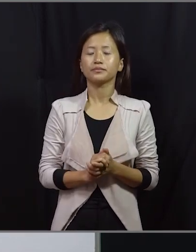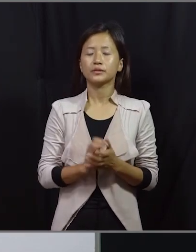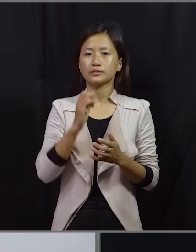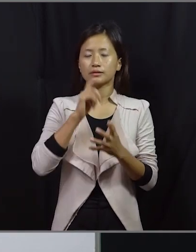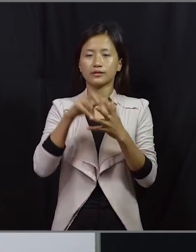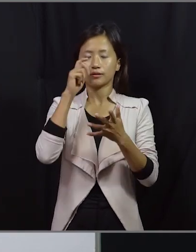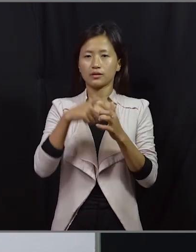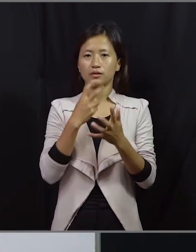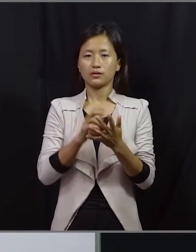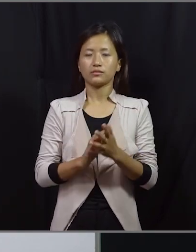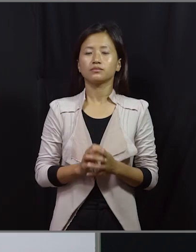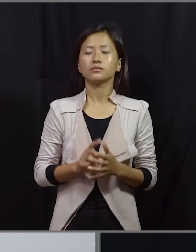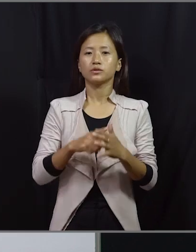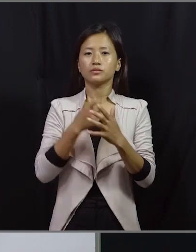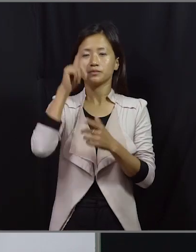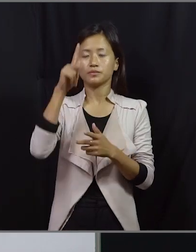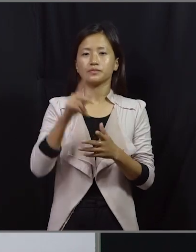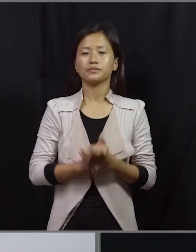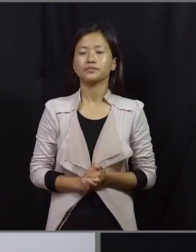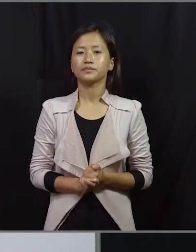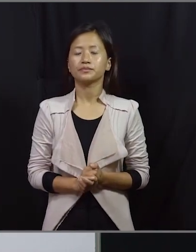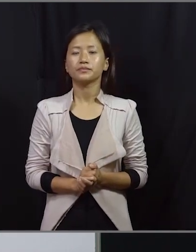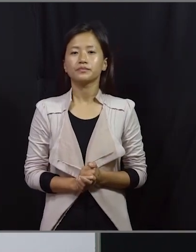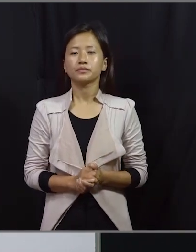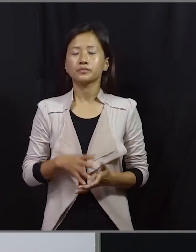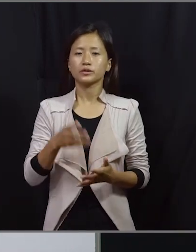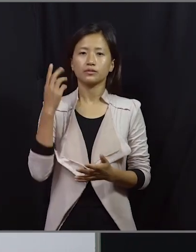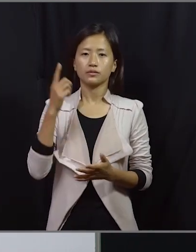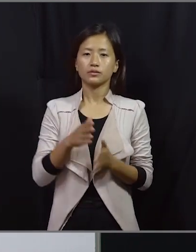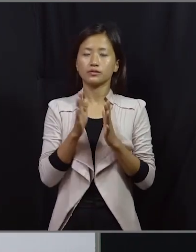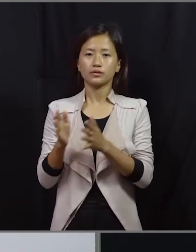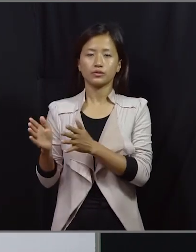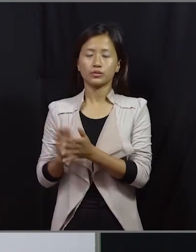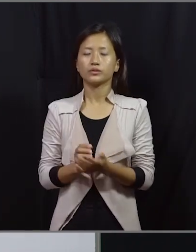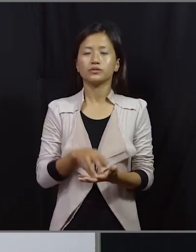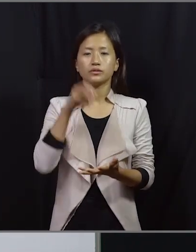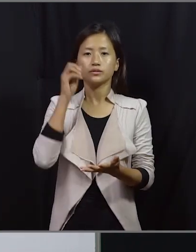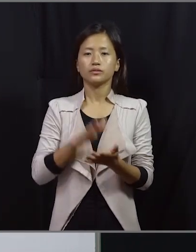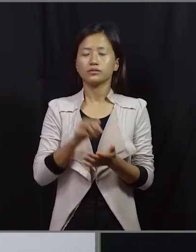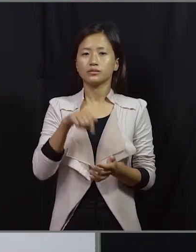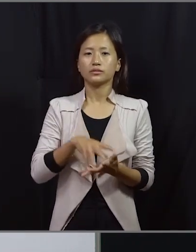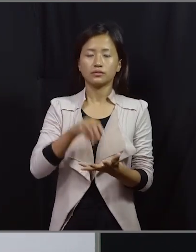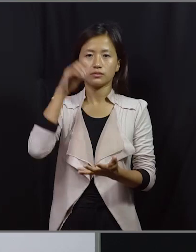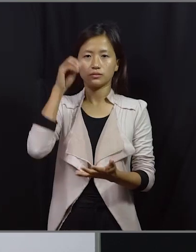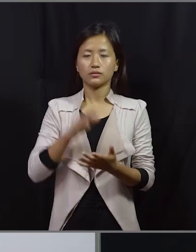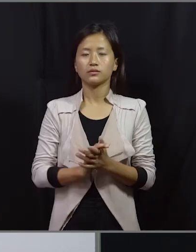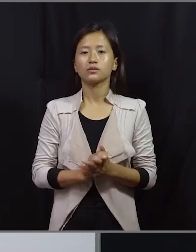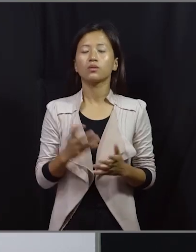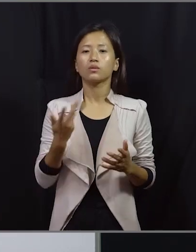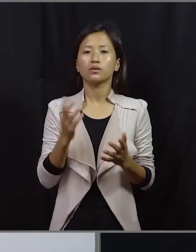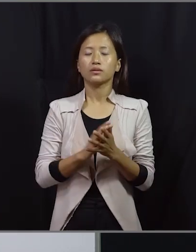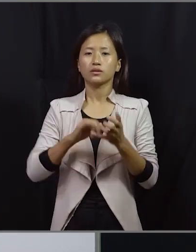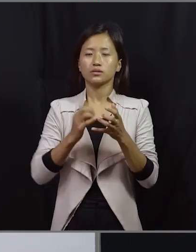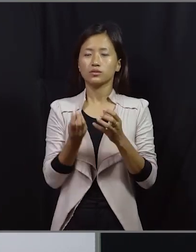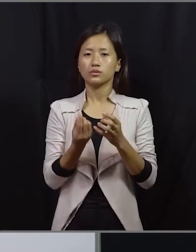Secondary School, Jotsama, Kohima. In the last session, we learned what are the types of sets. In this session, we are going to learn what is a subset